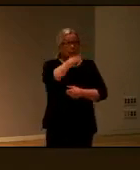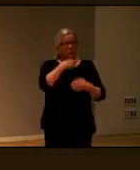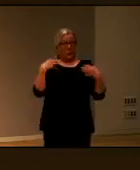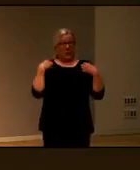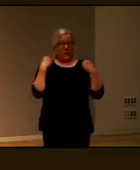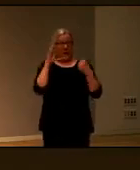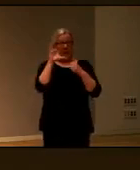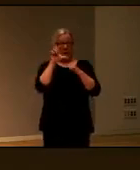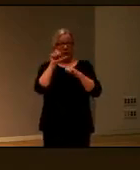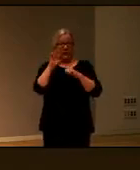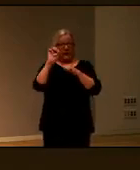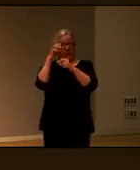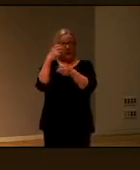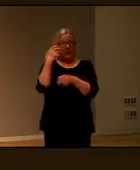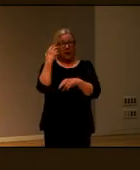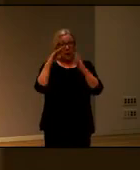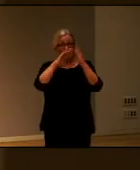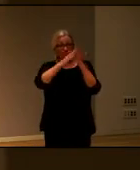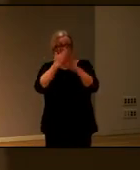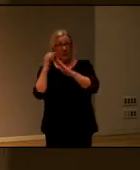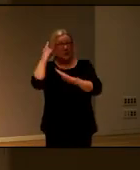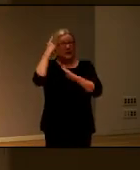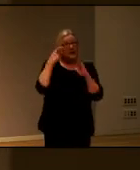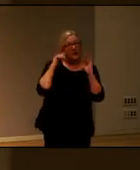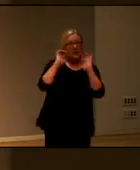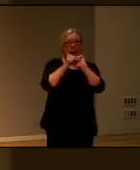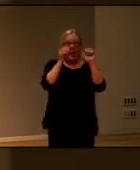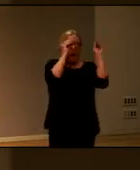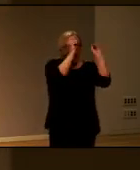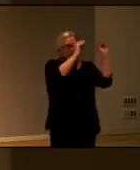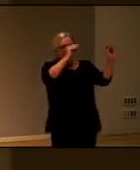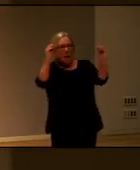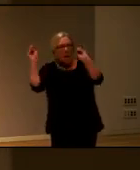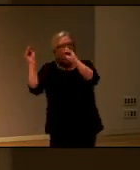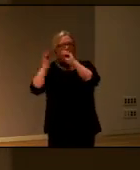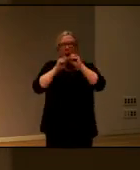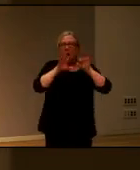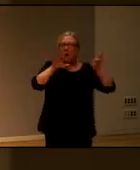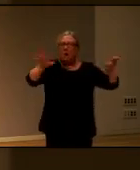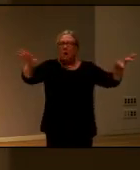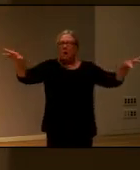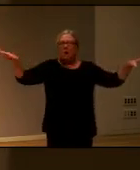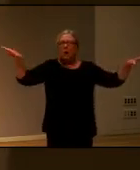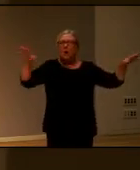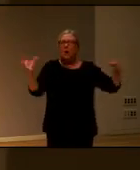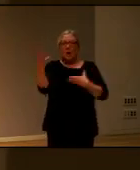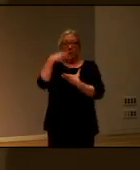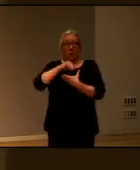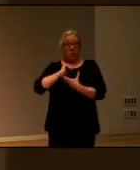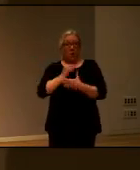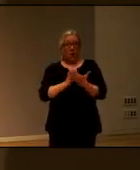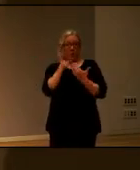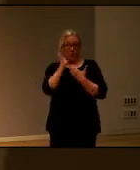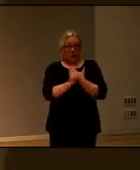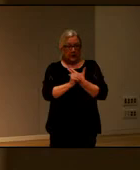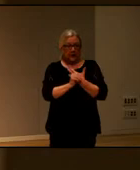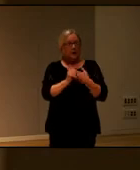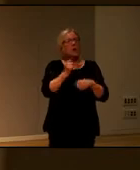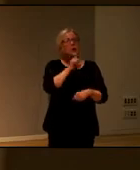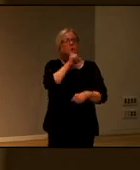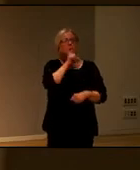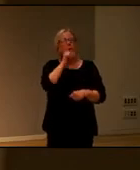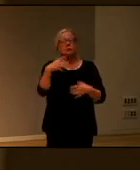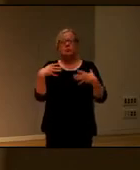are thinking about how to expand education and incorporate climate change into our curriculum and making sure we can give